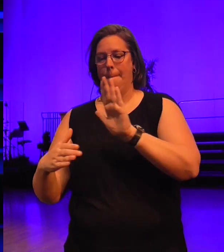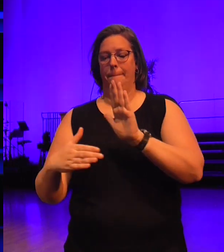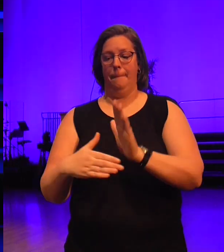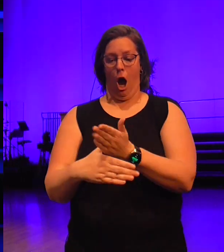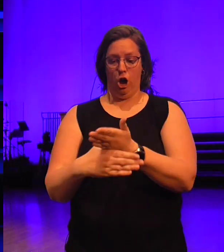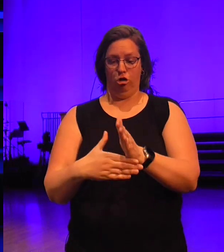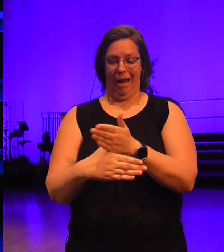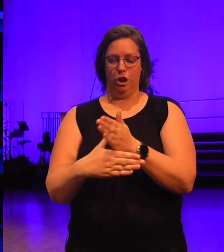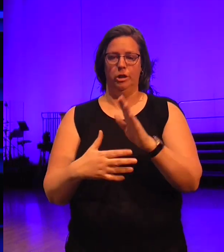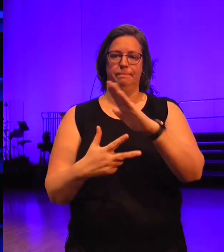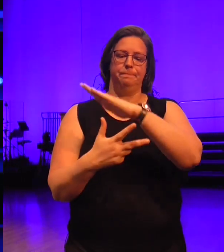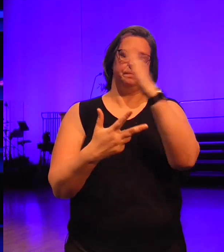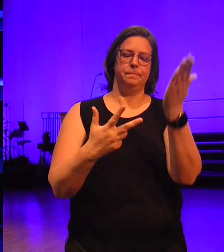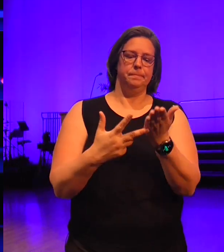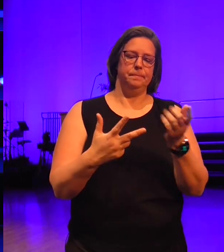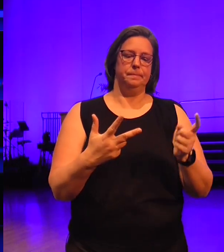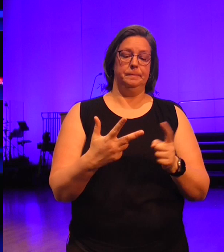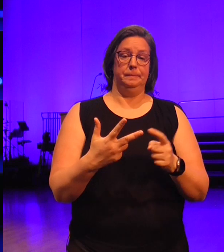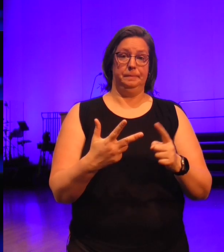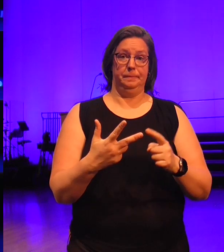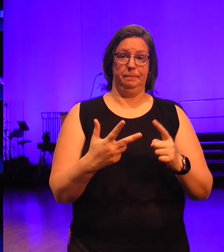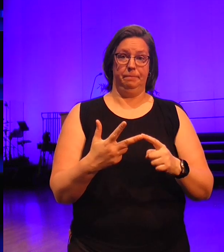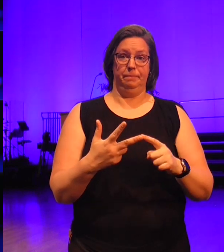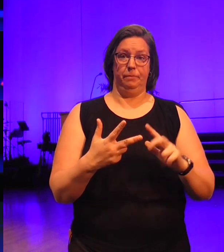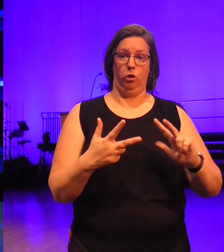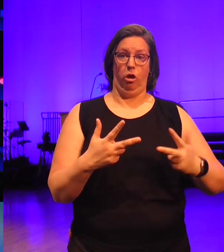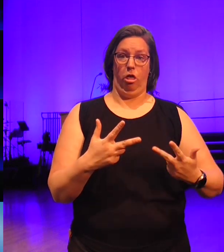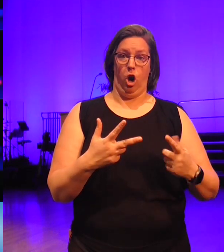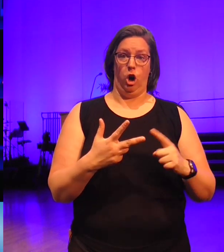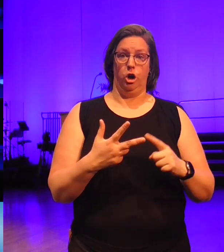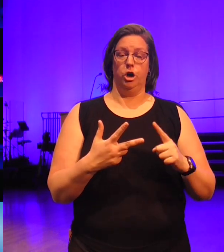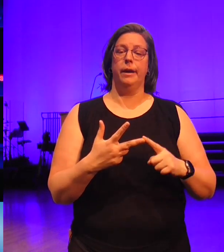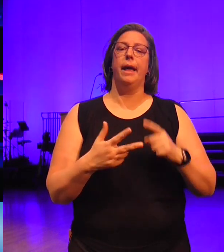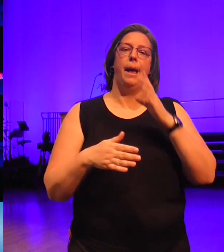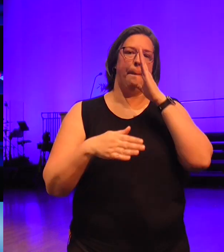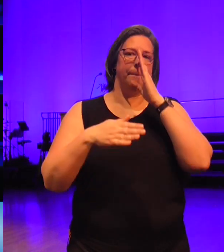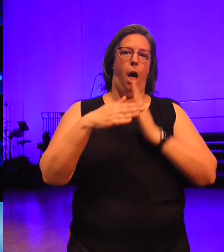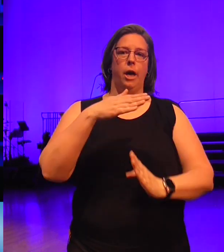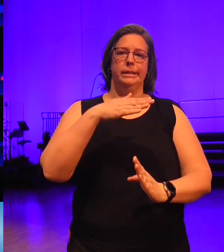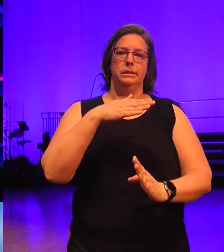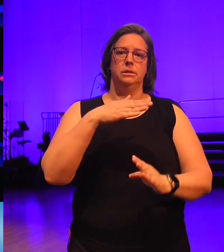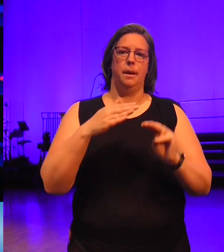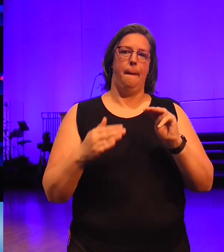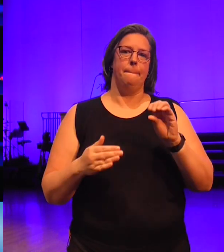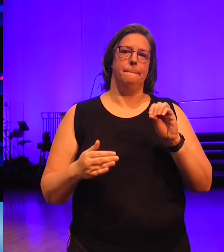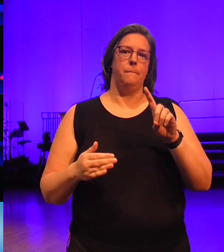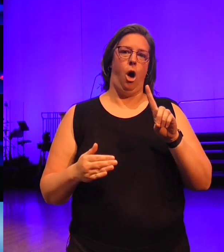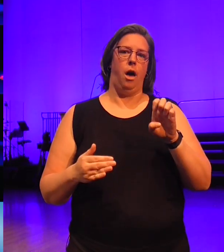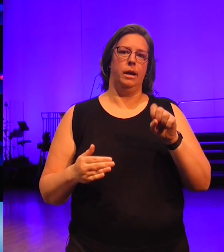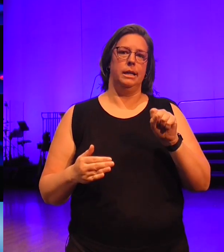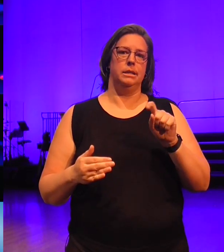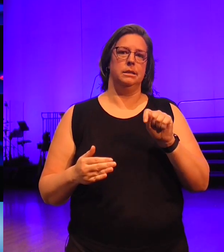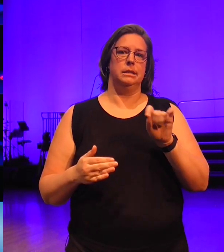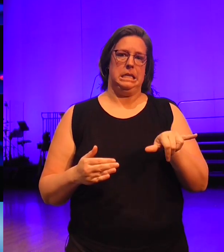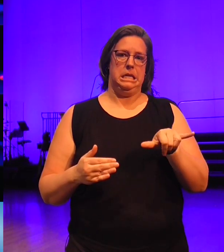and lastly, the third treasure, modesty. Modesty or humility.